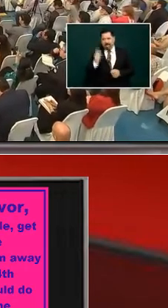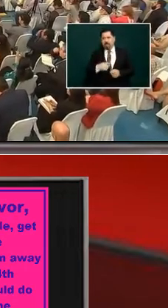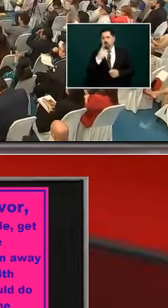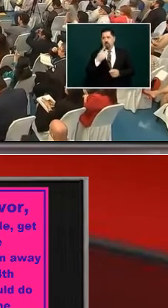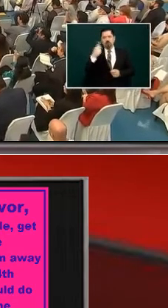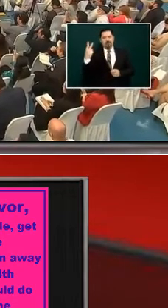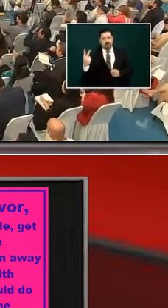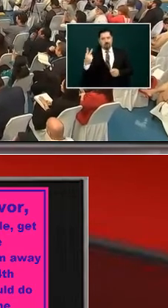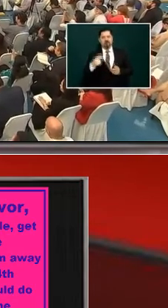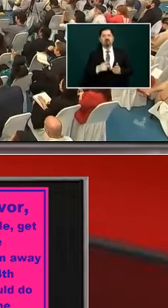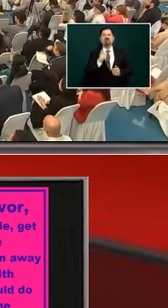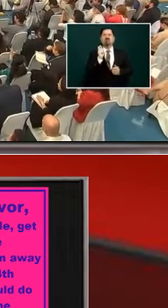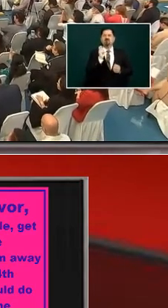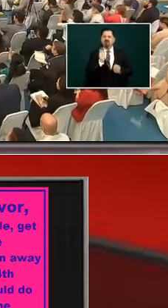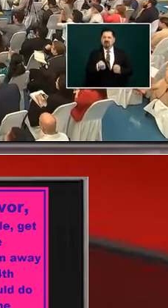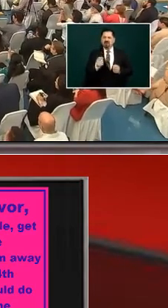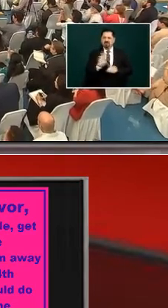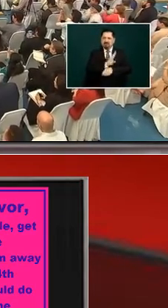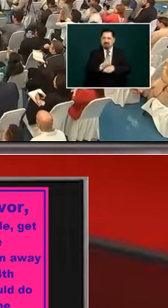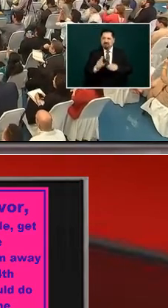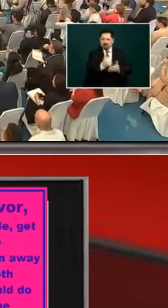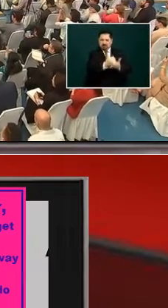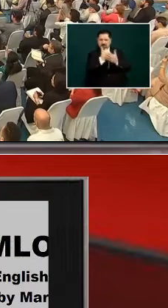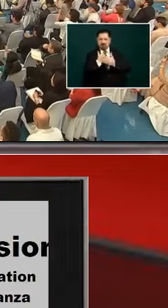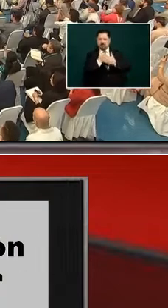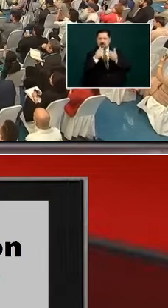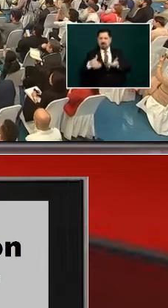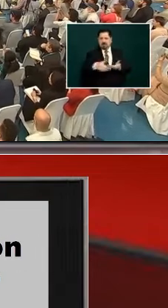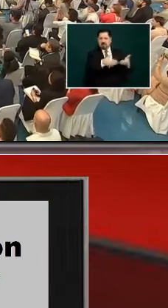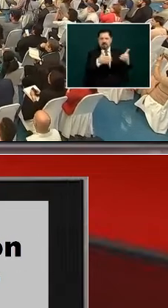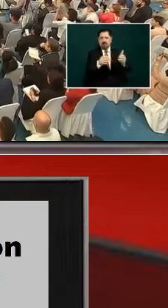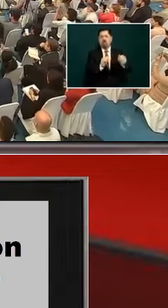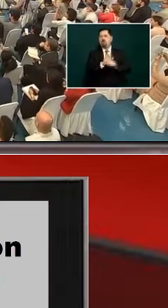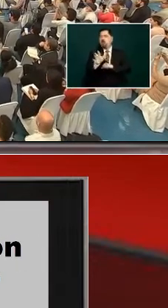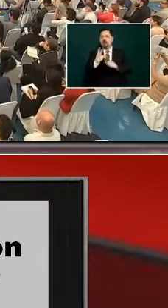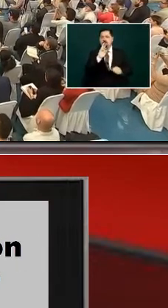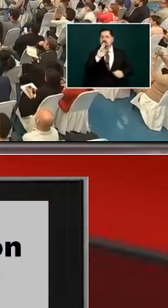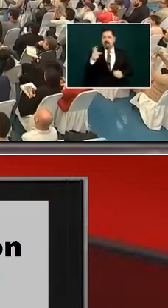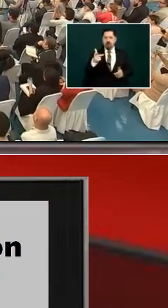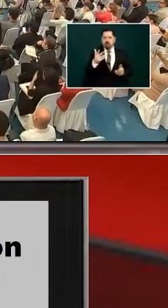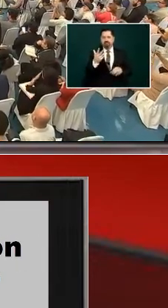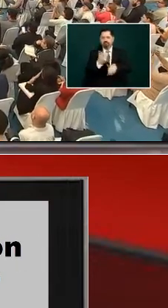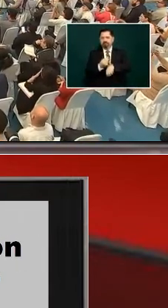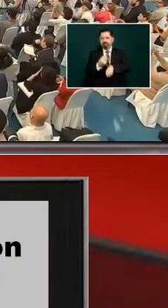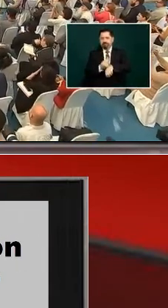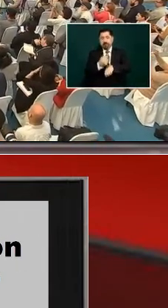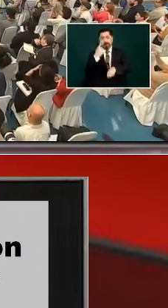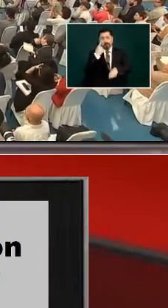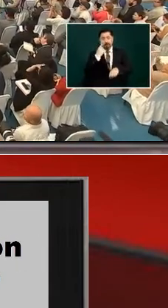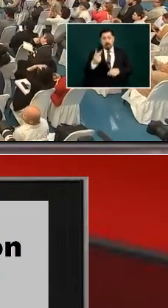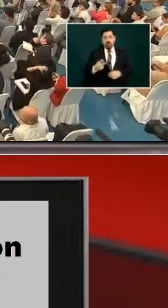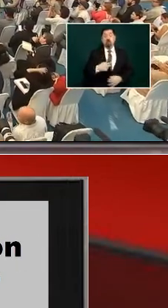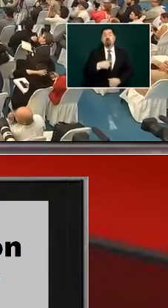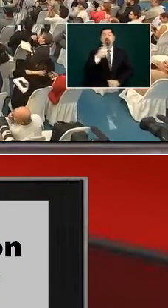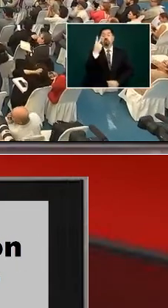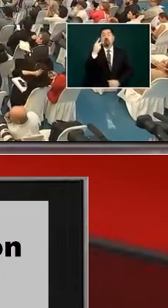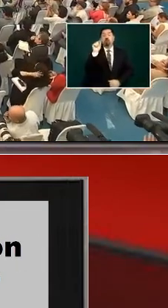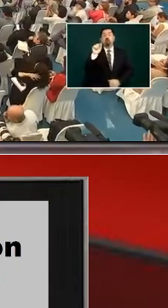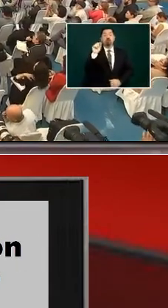what are the benefits that have been reported with this road out